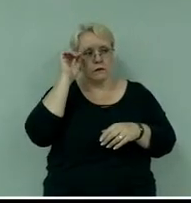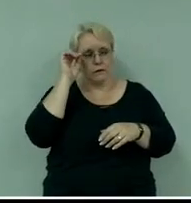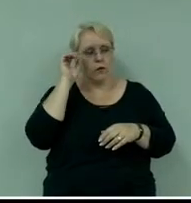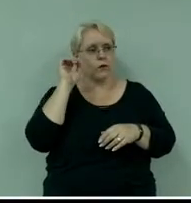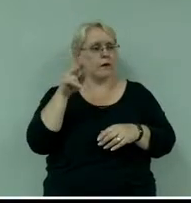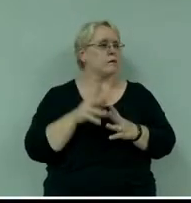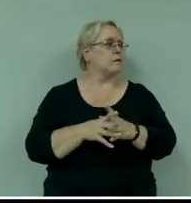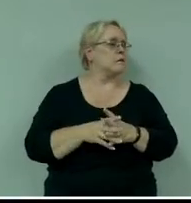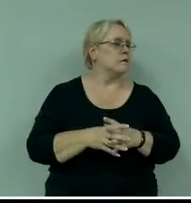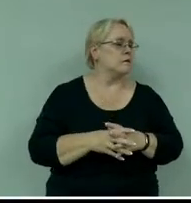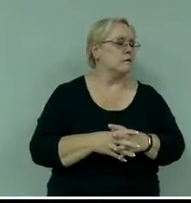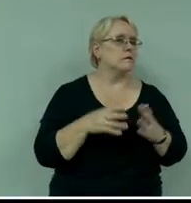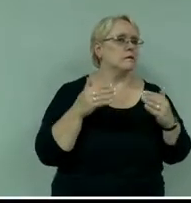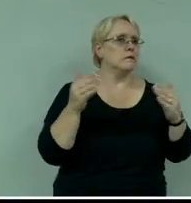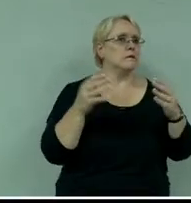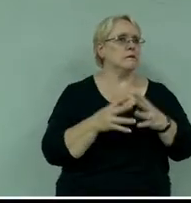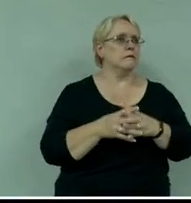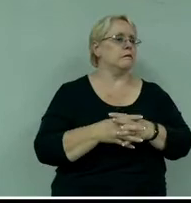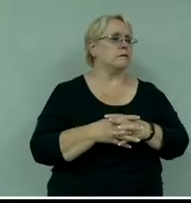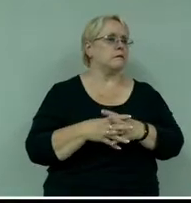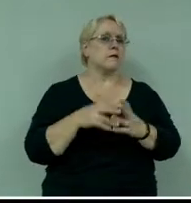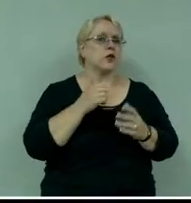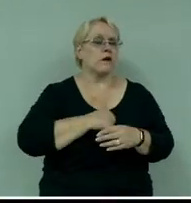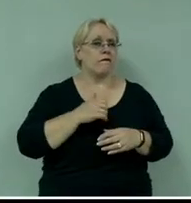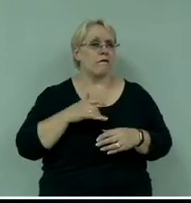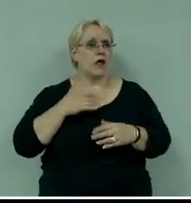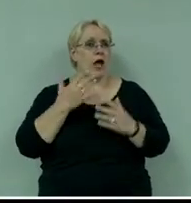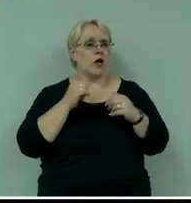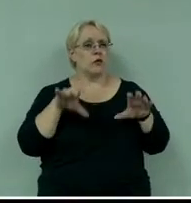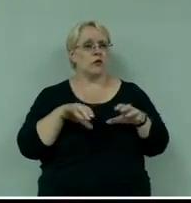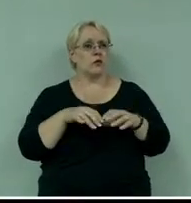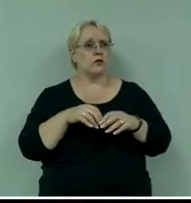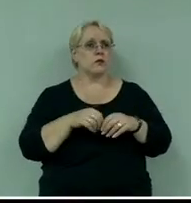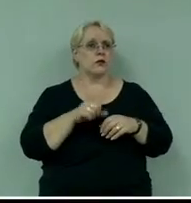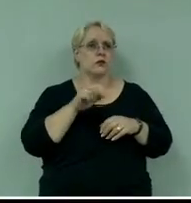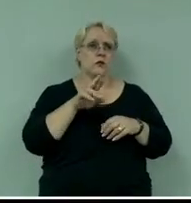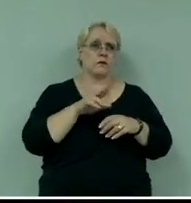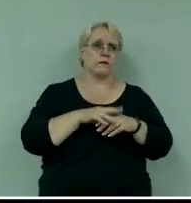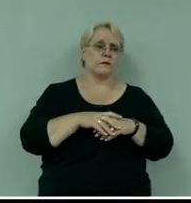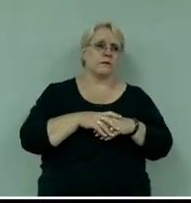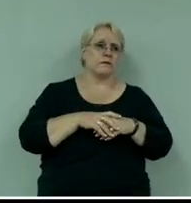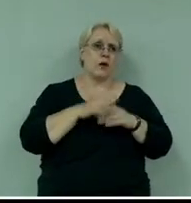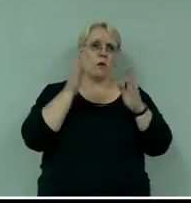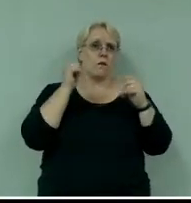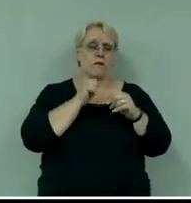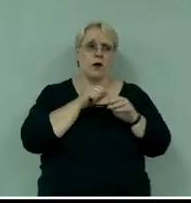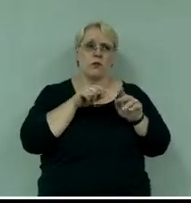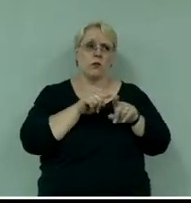right, let's move on. Sorry you feel the way you do, sir. I hope I